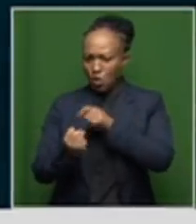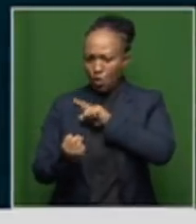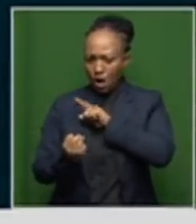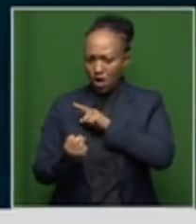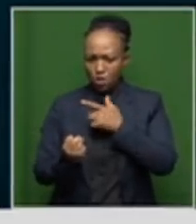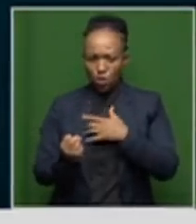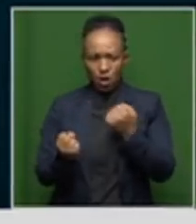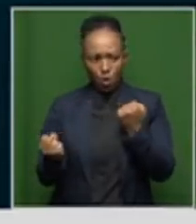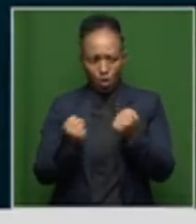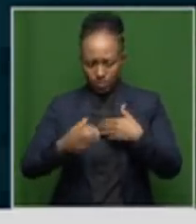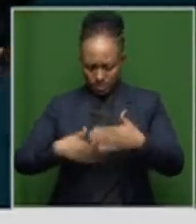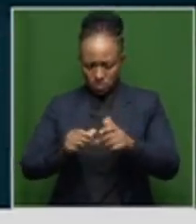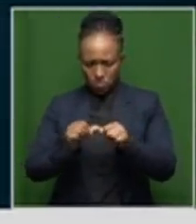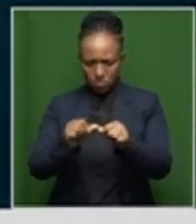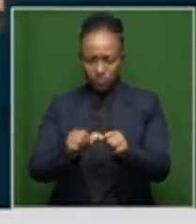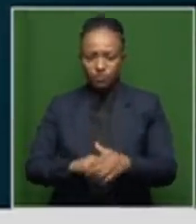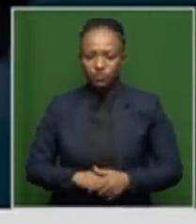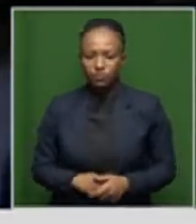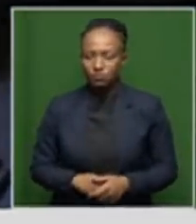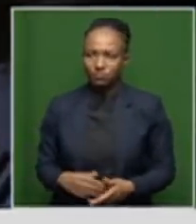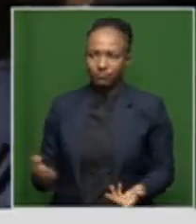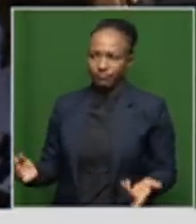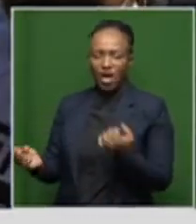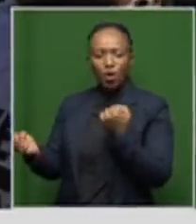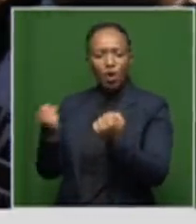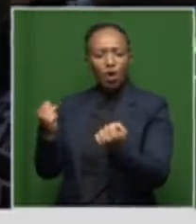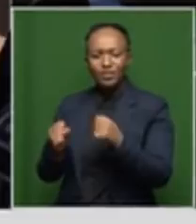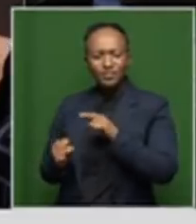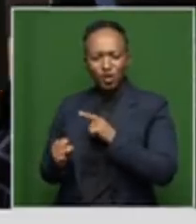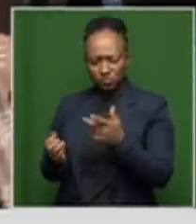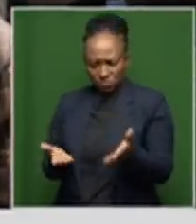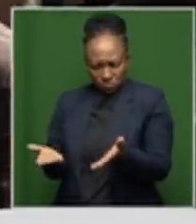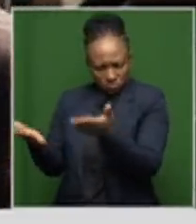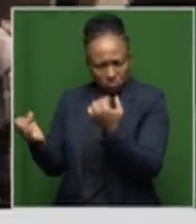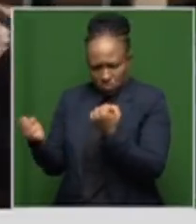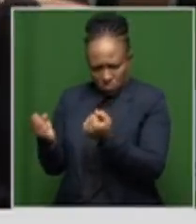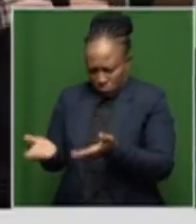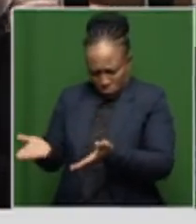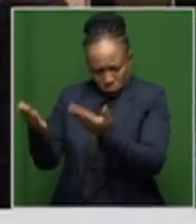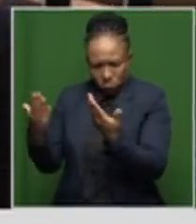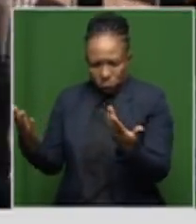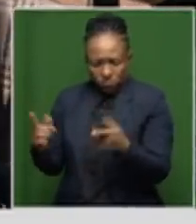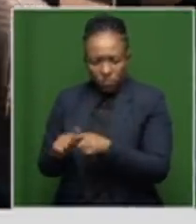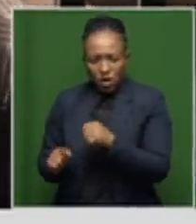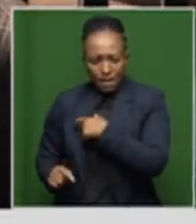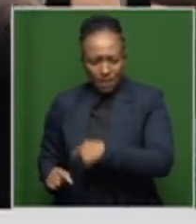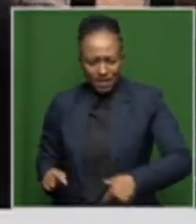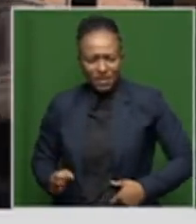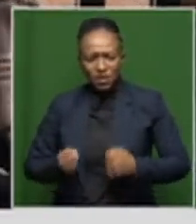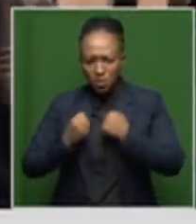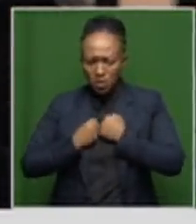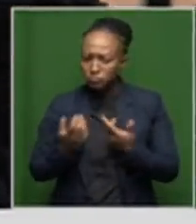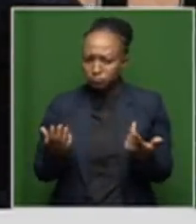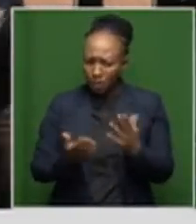allowing court processes to take place? No. It's not like the court processes are not allowed to take place. They are taking place. And our president is